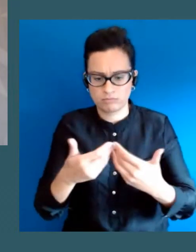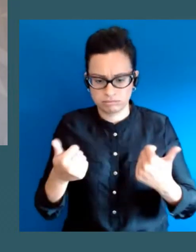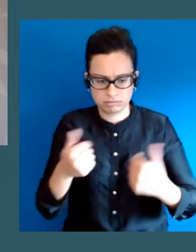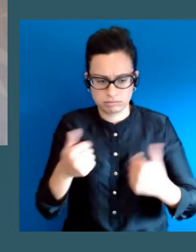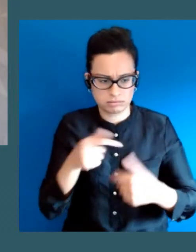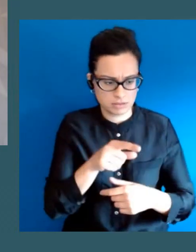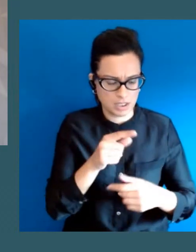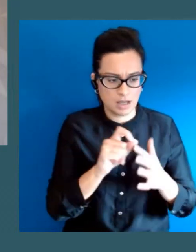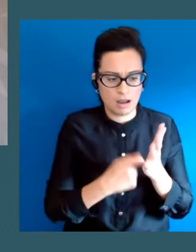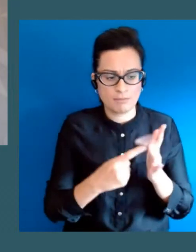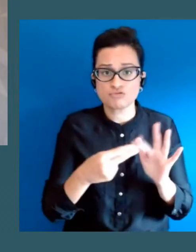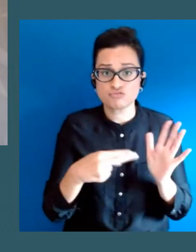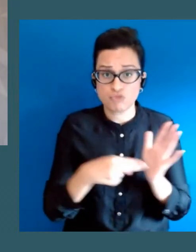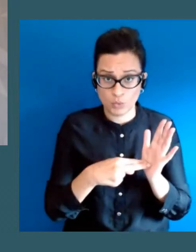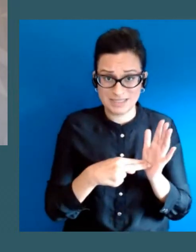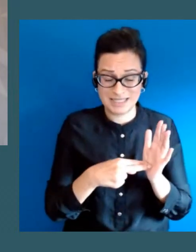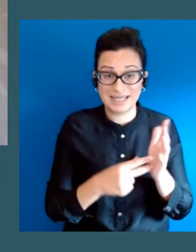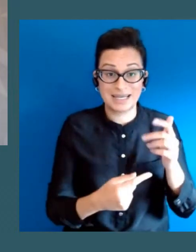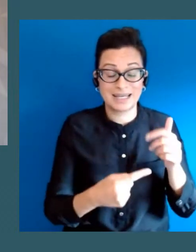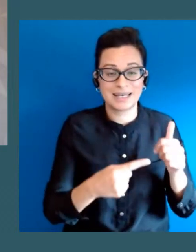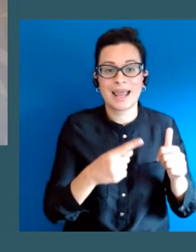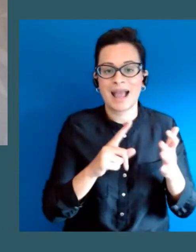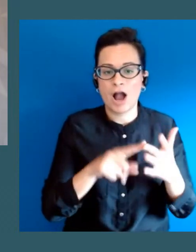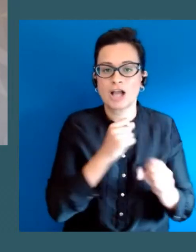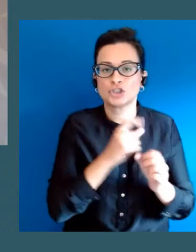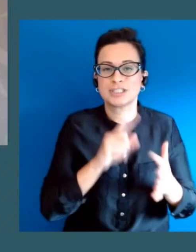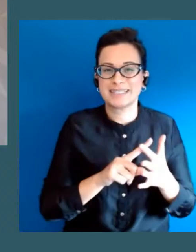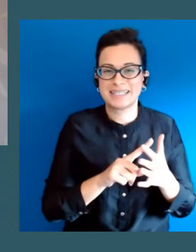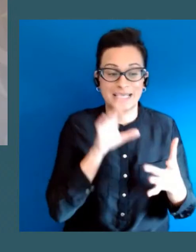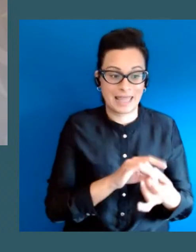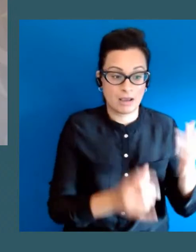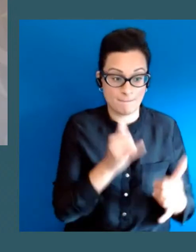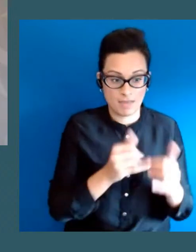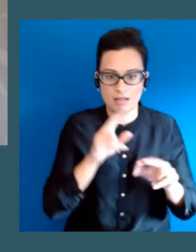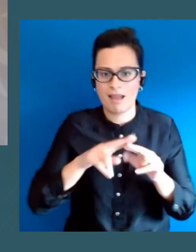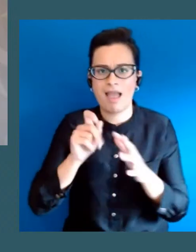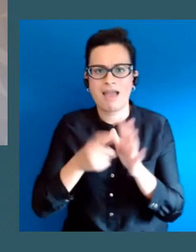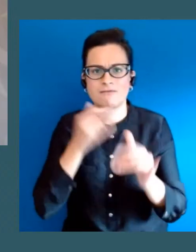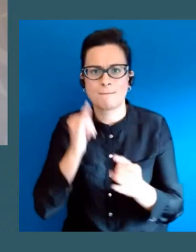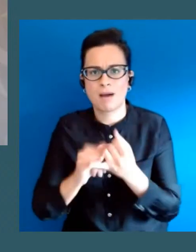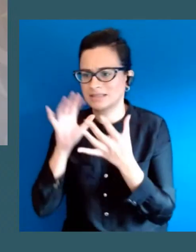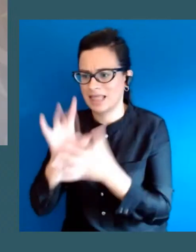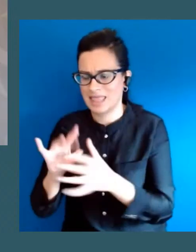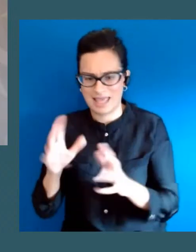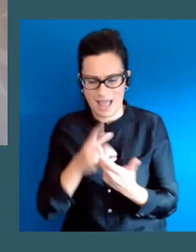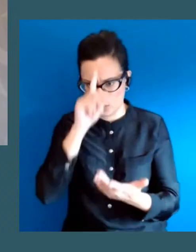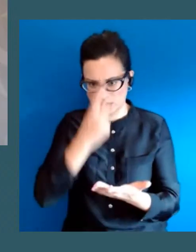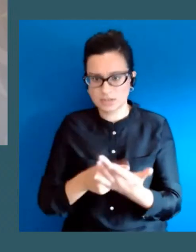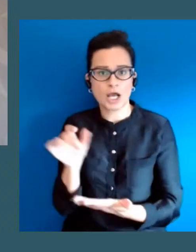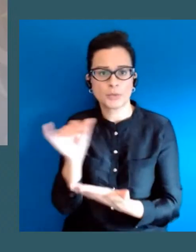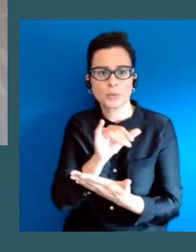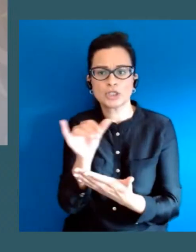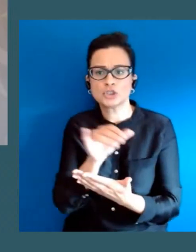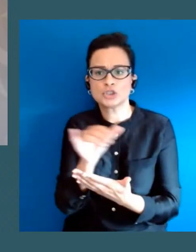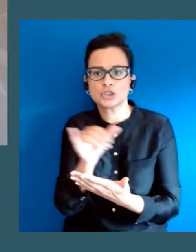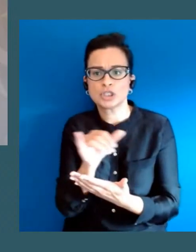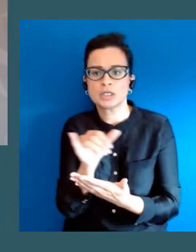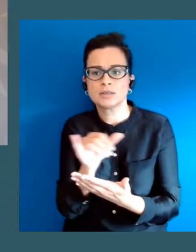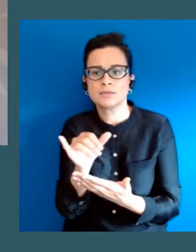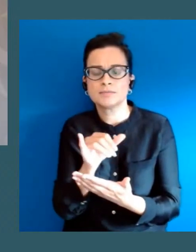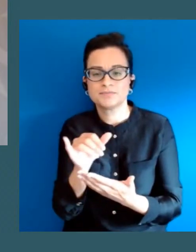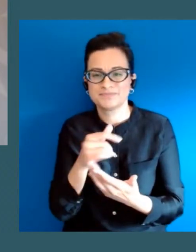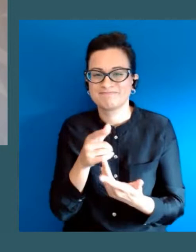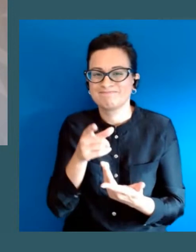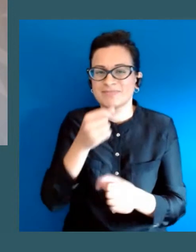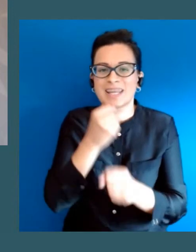immediate IgE mediated allergy, and FPIES. How do we decide Yeah, I think this is what Gary was touching on with